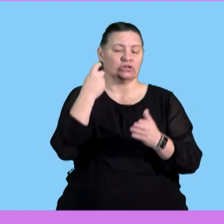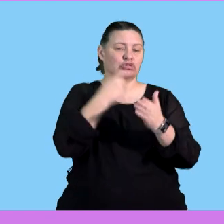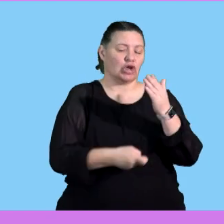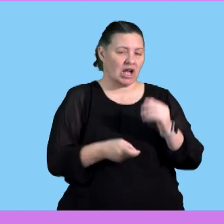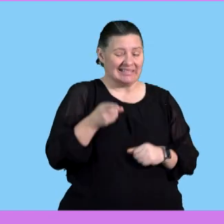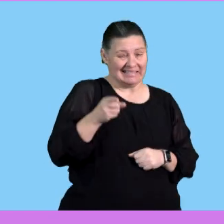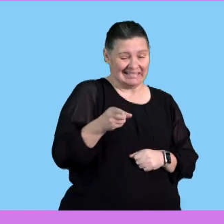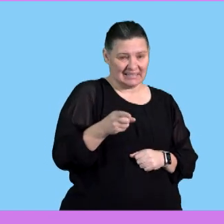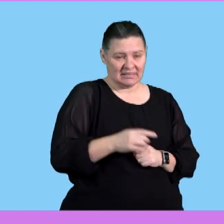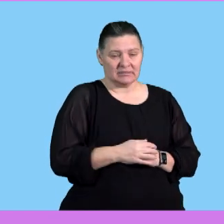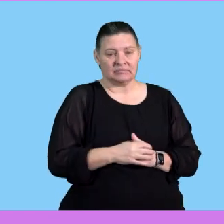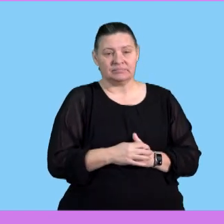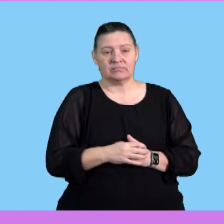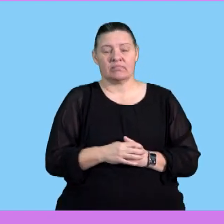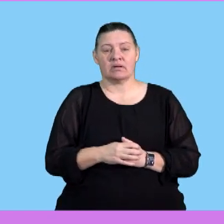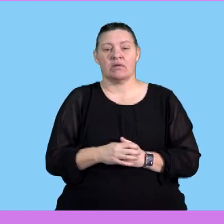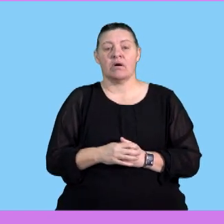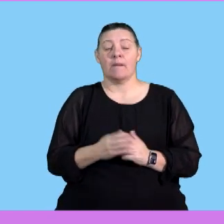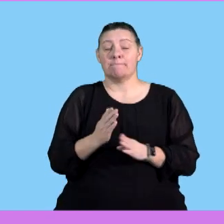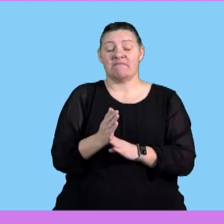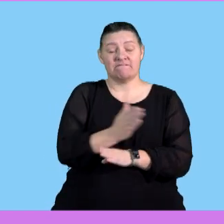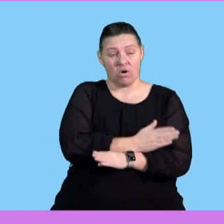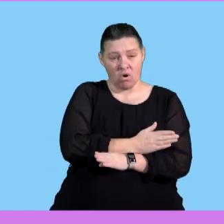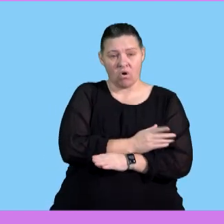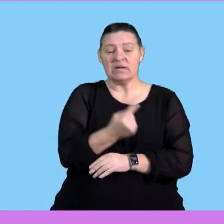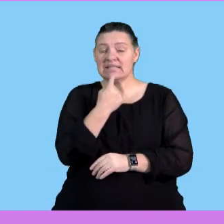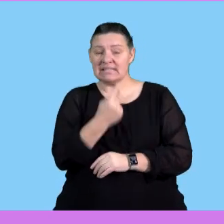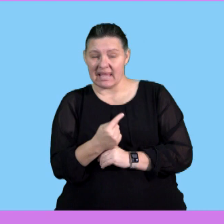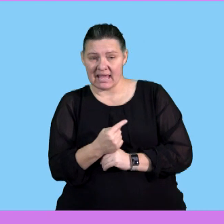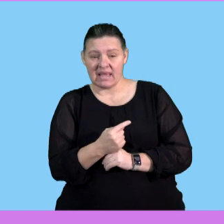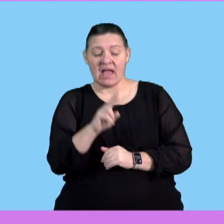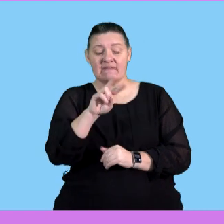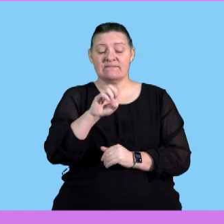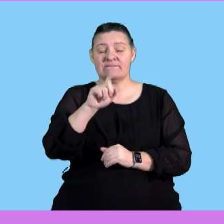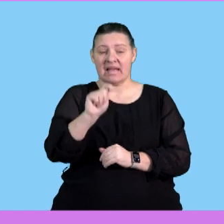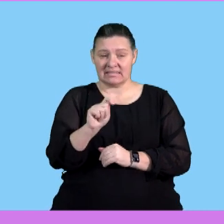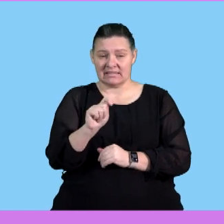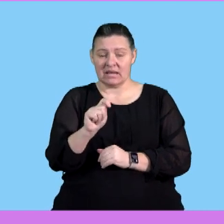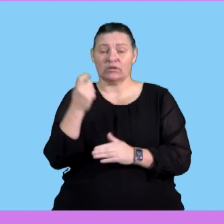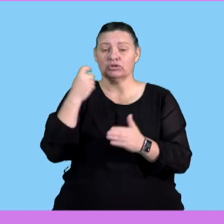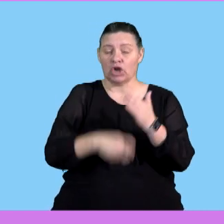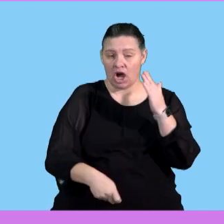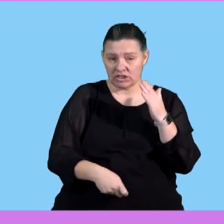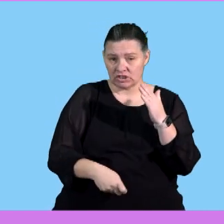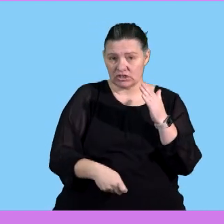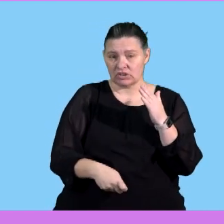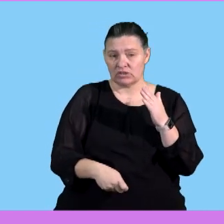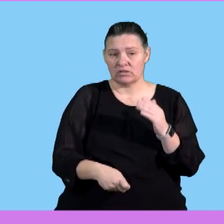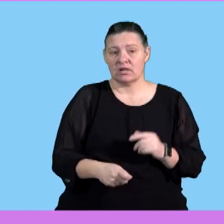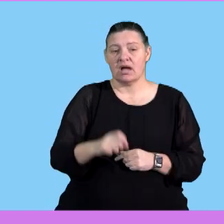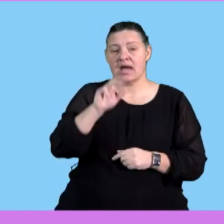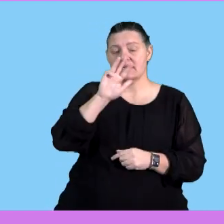will be charged on this items. So now before that, it says VAT amount will be charged